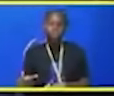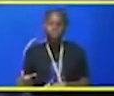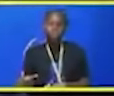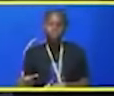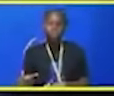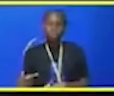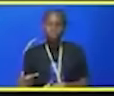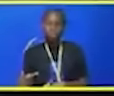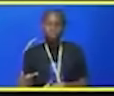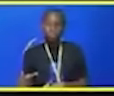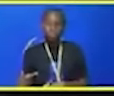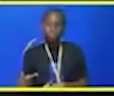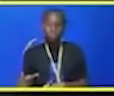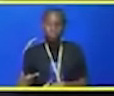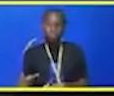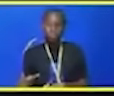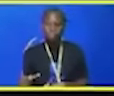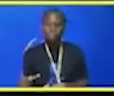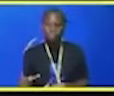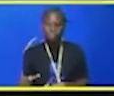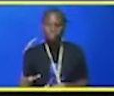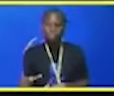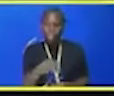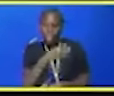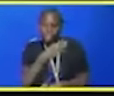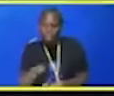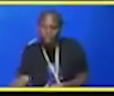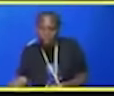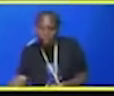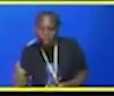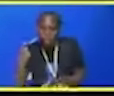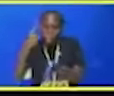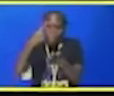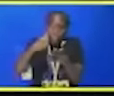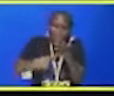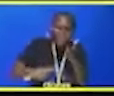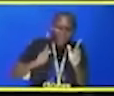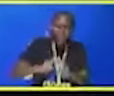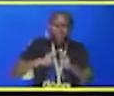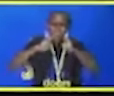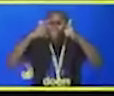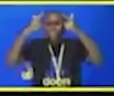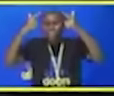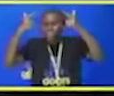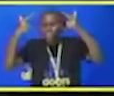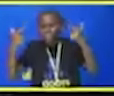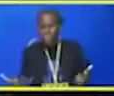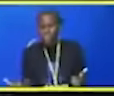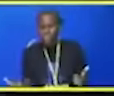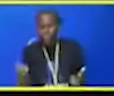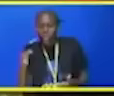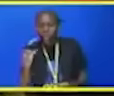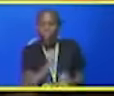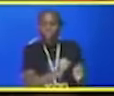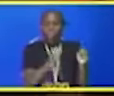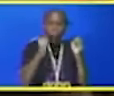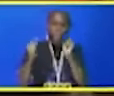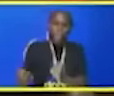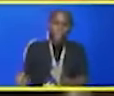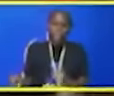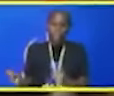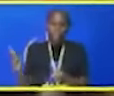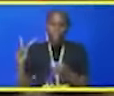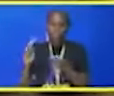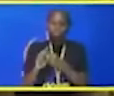can, please. 1, 2, go. And what is the exceeding greatness of his power to us ward